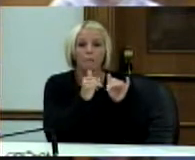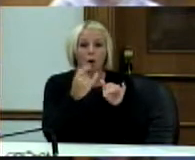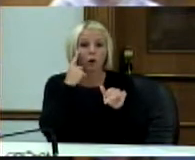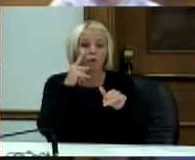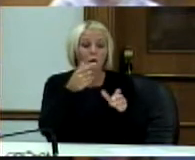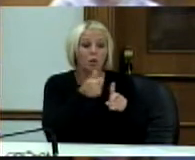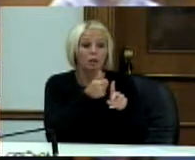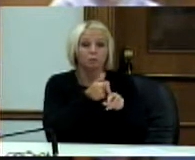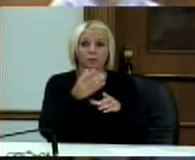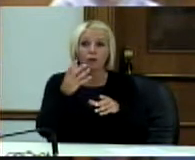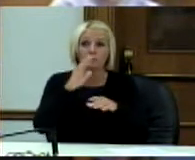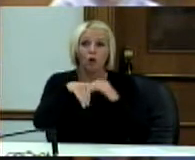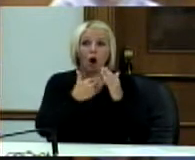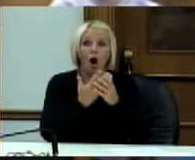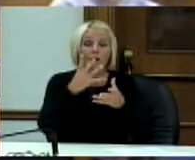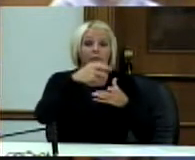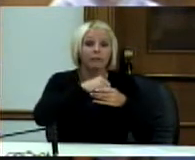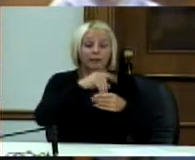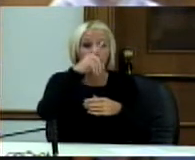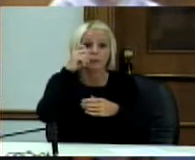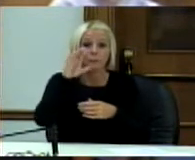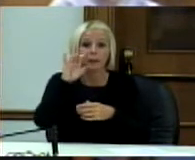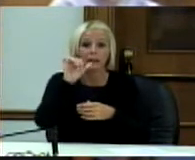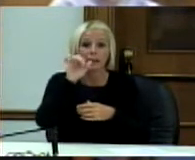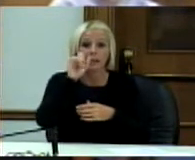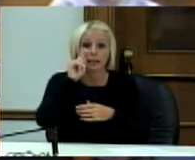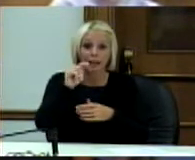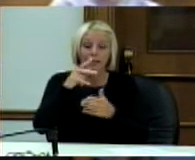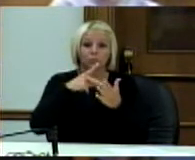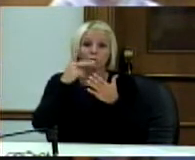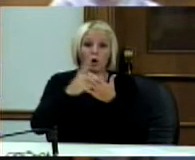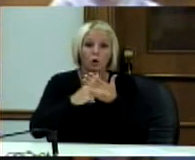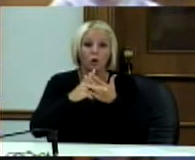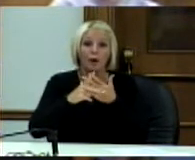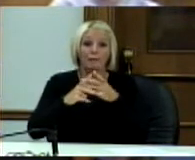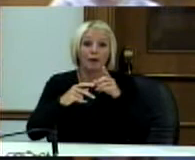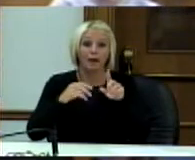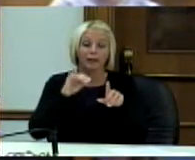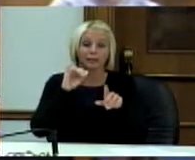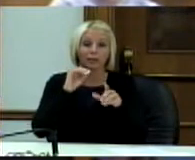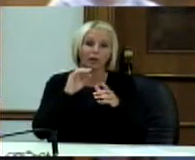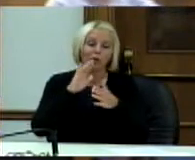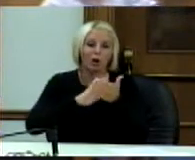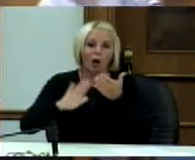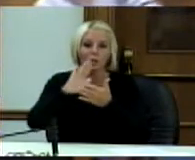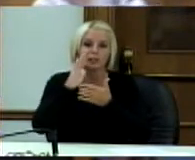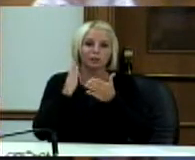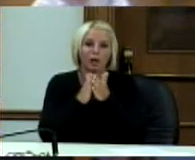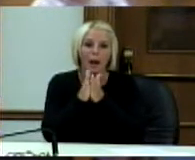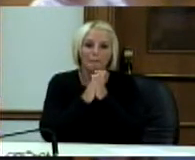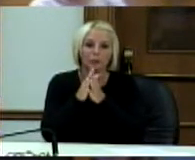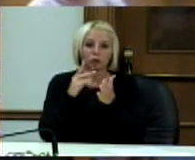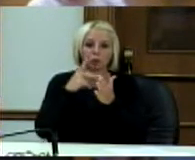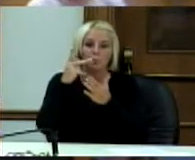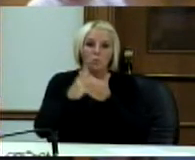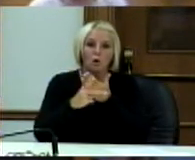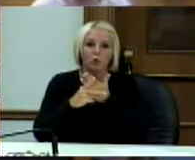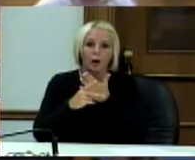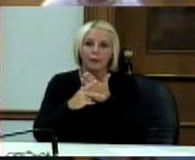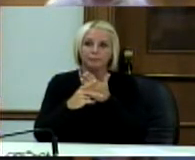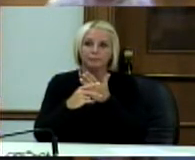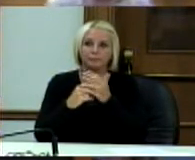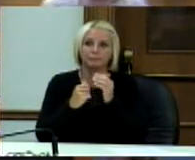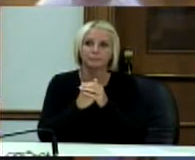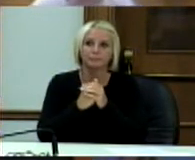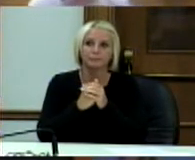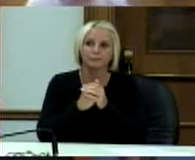those who were involved in the summer CAST program. CAST is our College Ambition Starts Today program. There were 4 individuals,